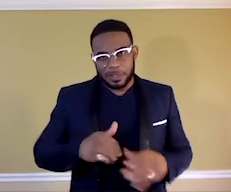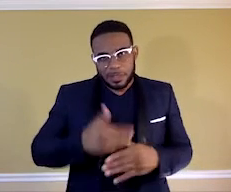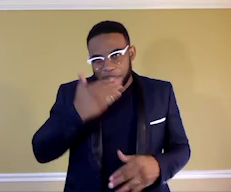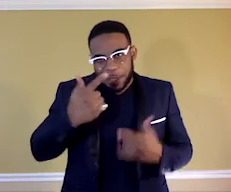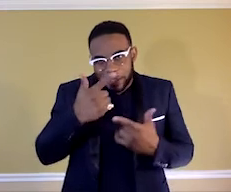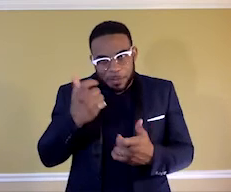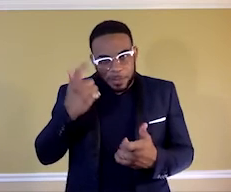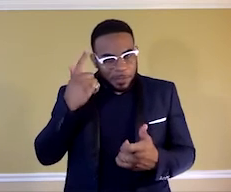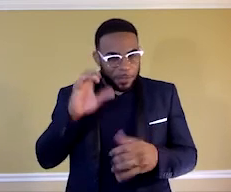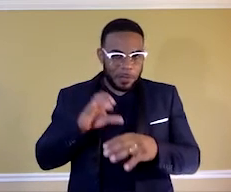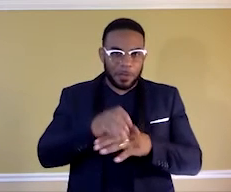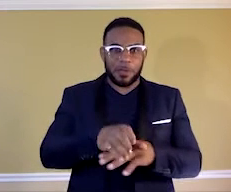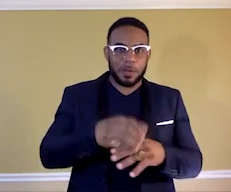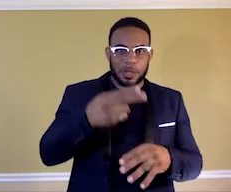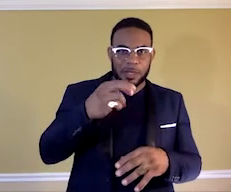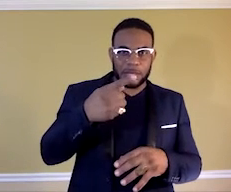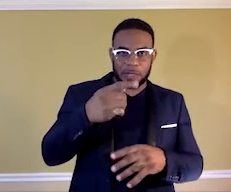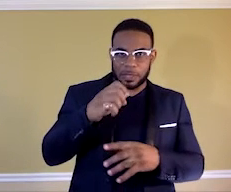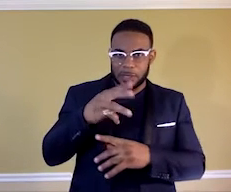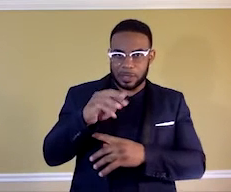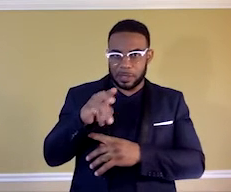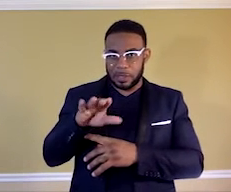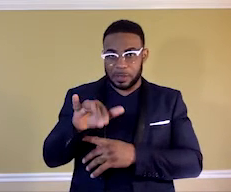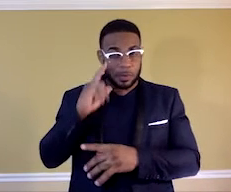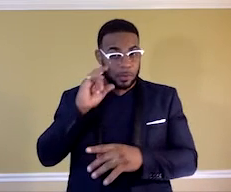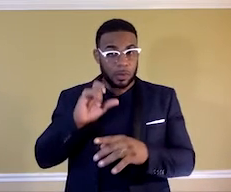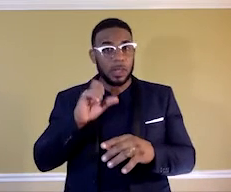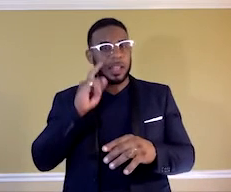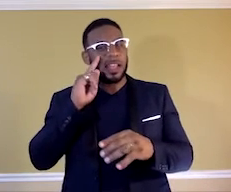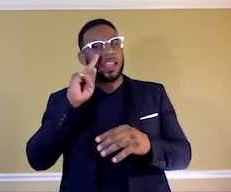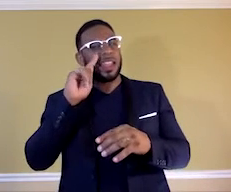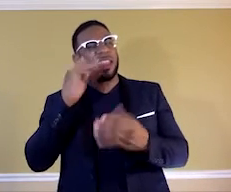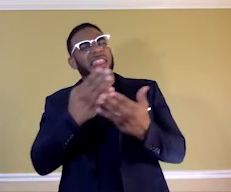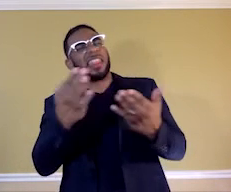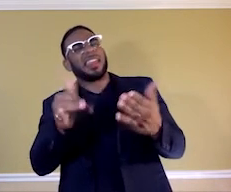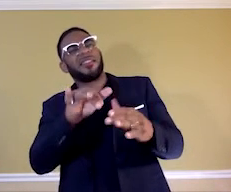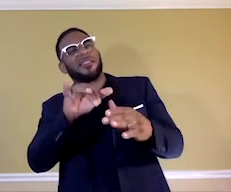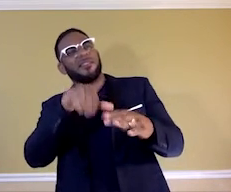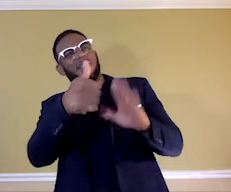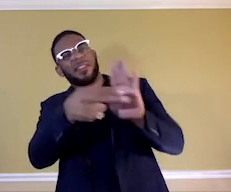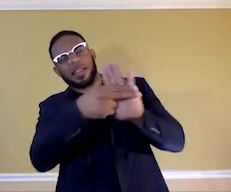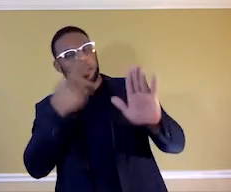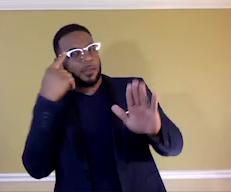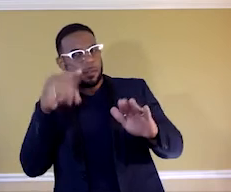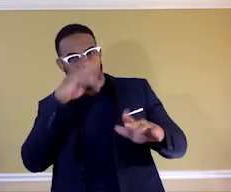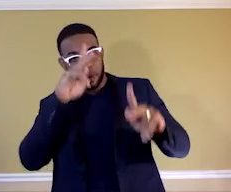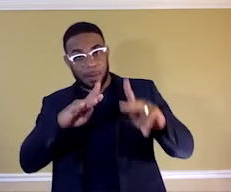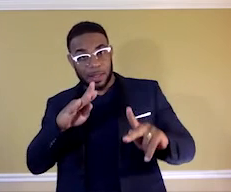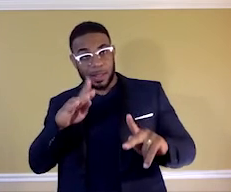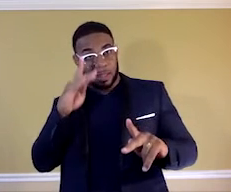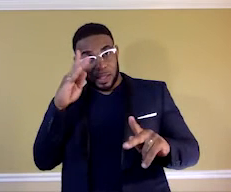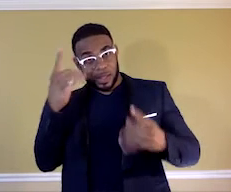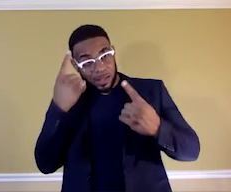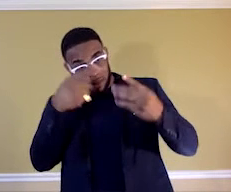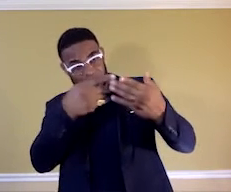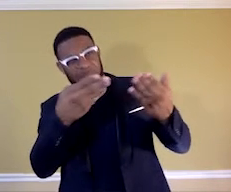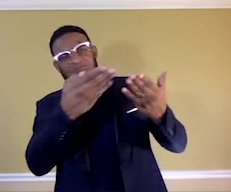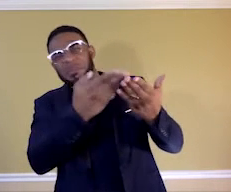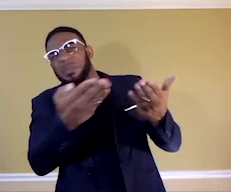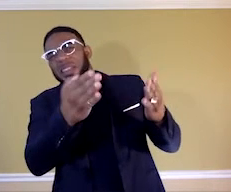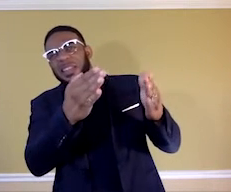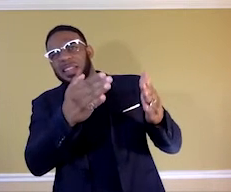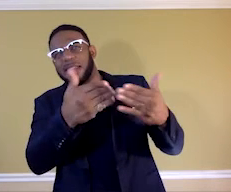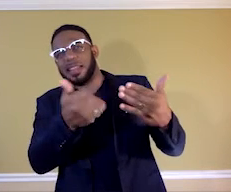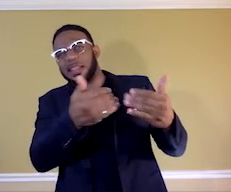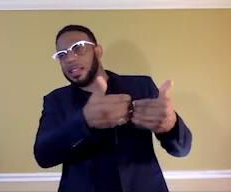best interest of forces of hegemony to continue the thingification of Black individuals. If Black people are considered to be things, it's easier to exclude